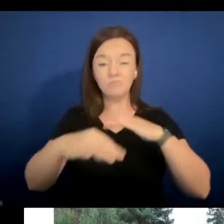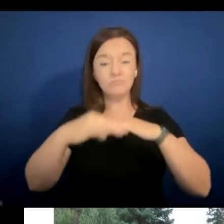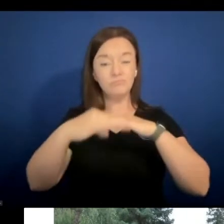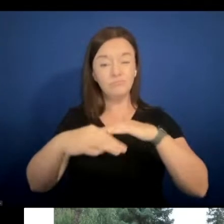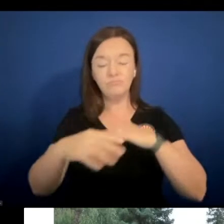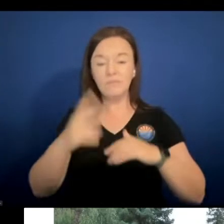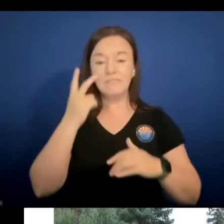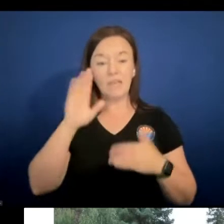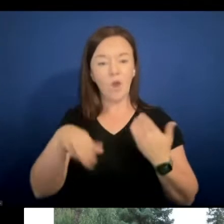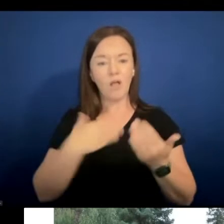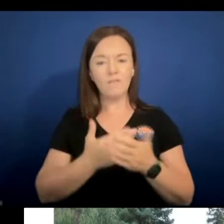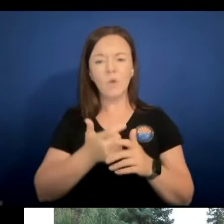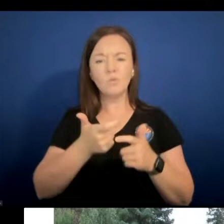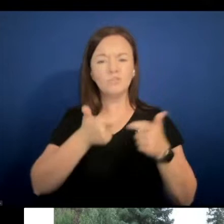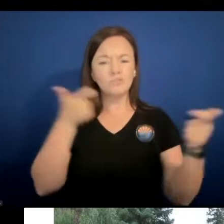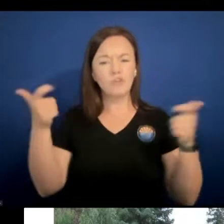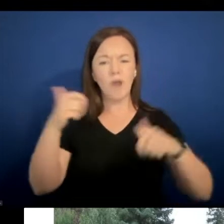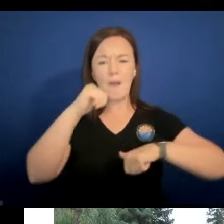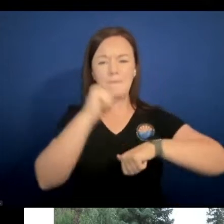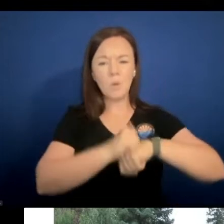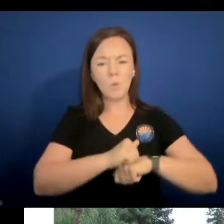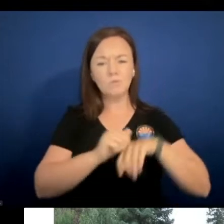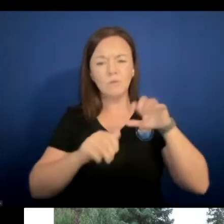boulders, debris,